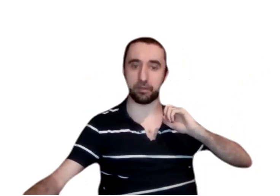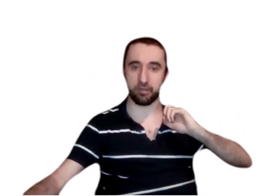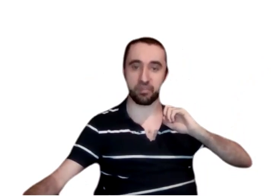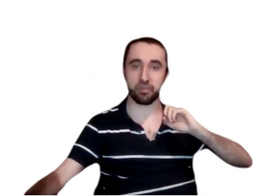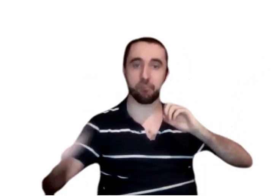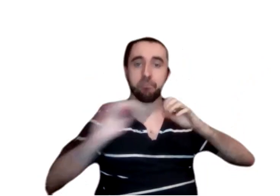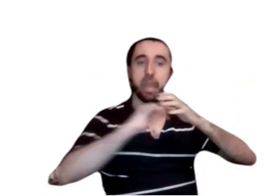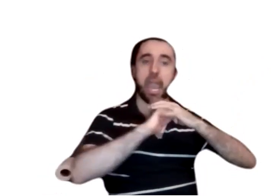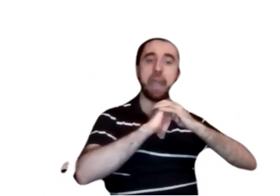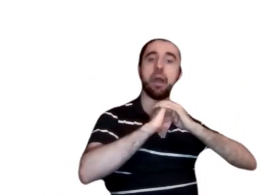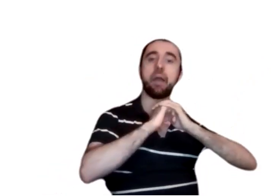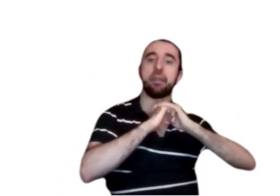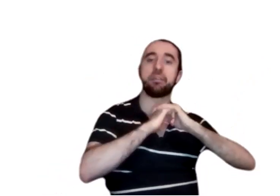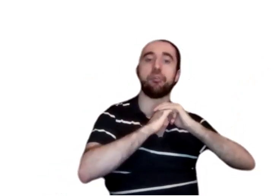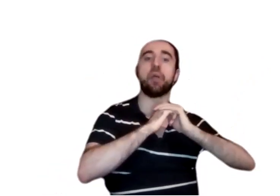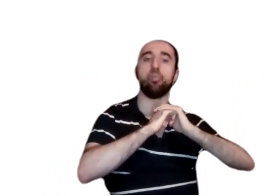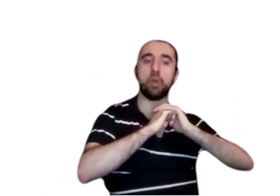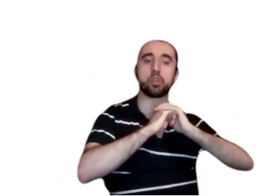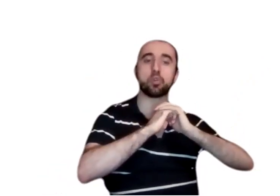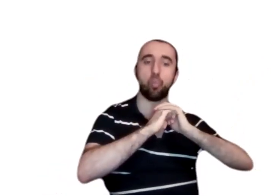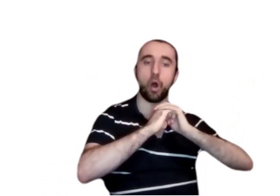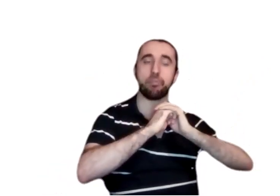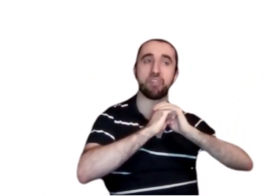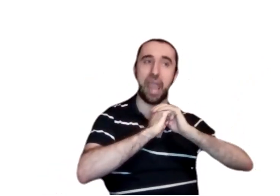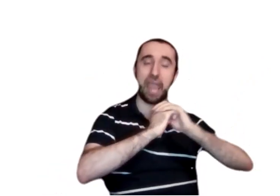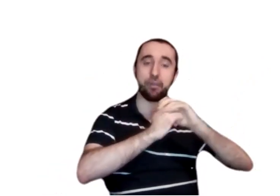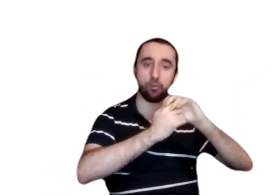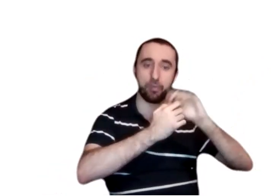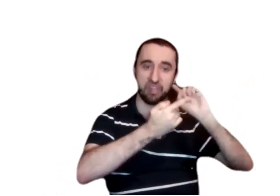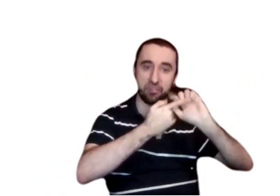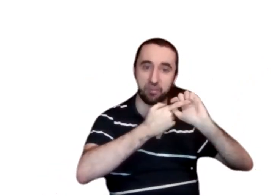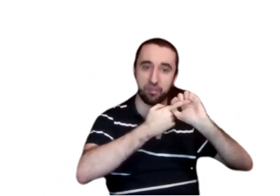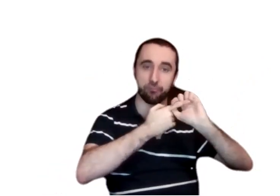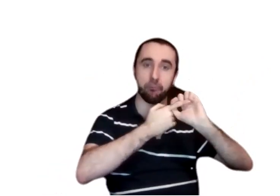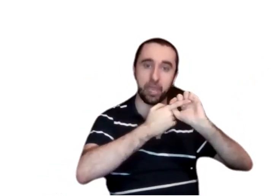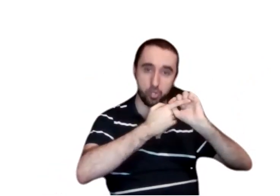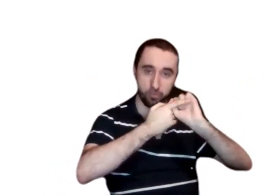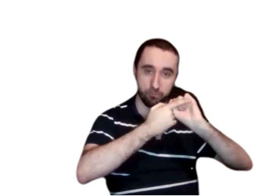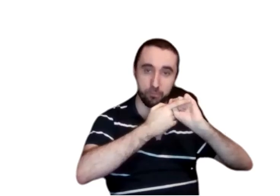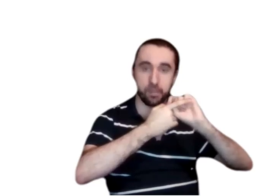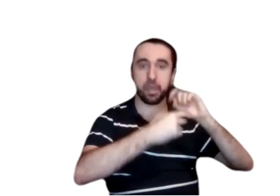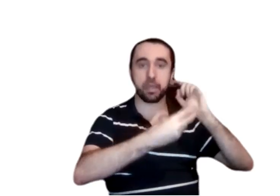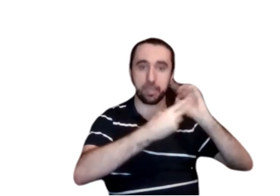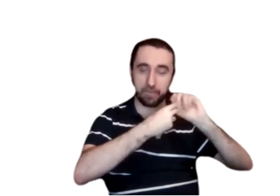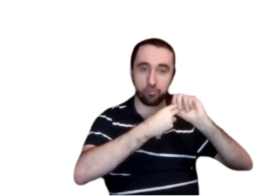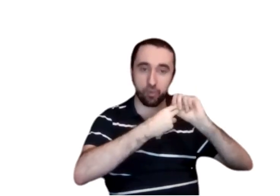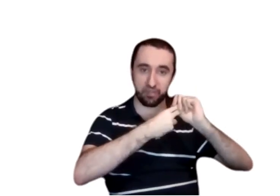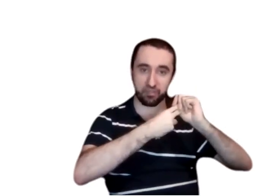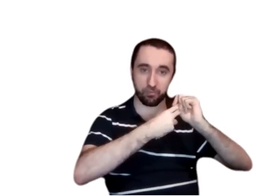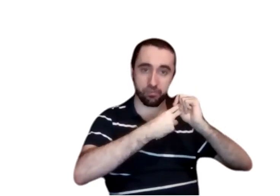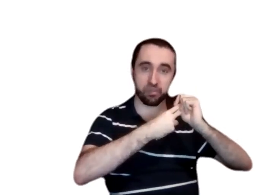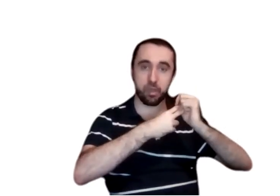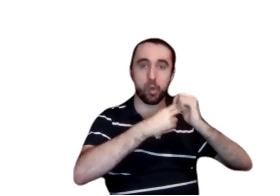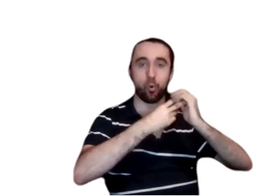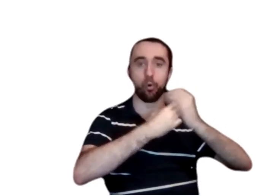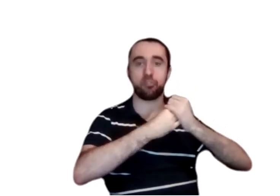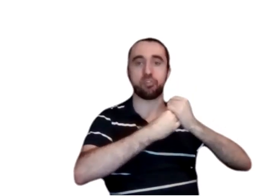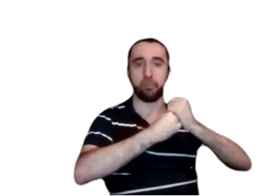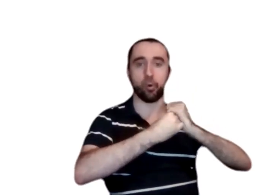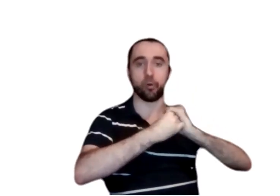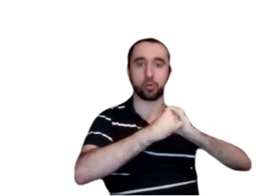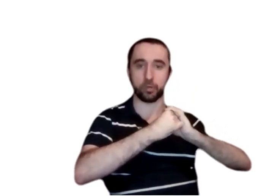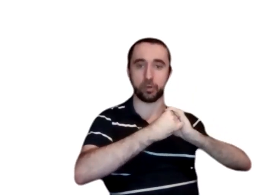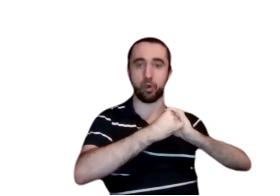key vendors and identify which ones handle the sensitive information, connect to our systems,